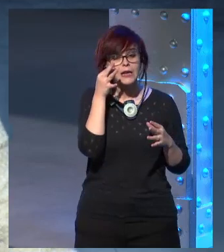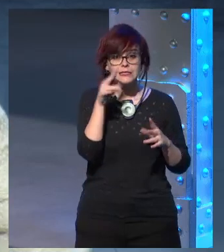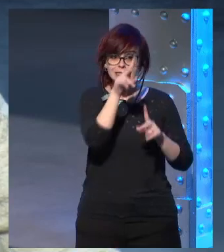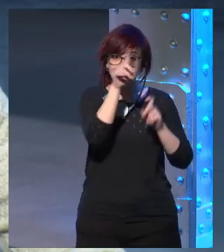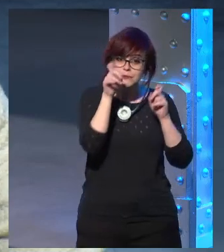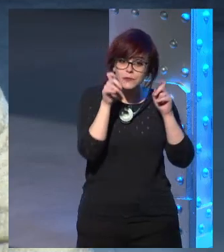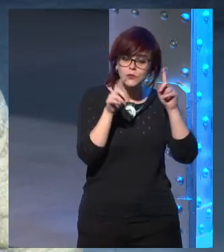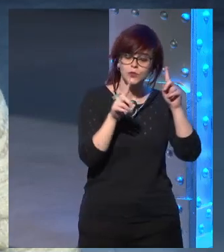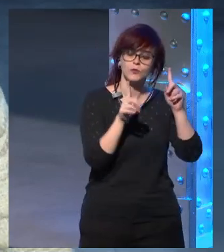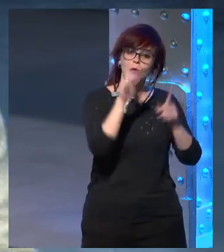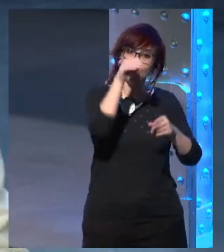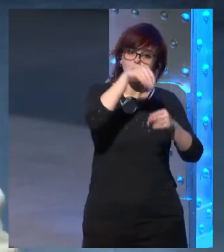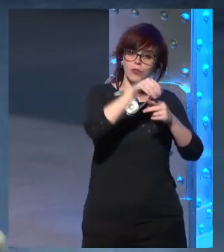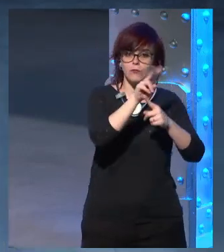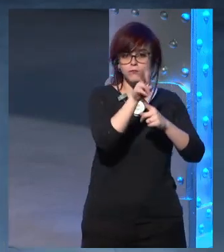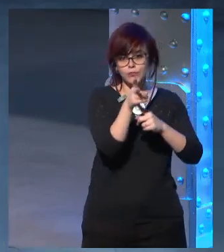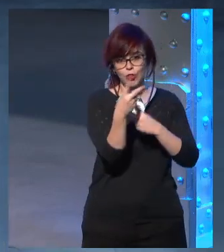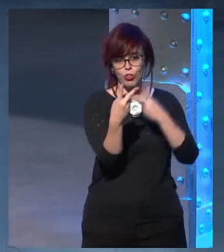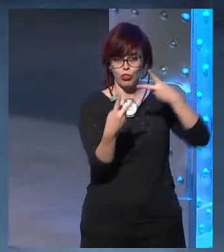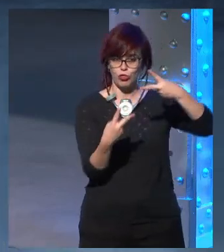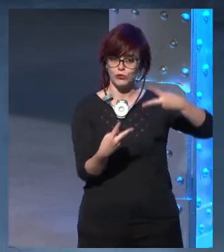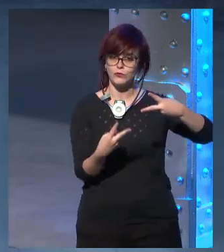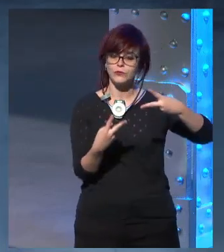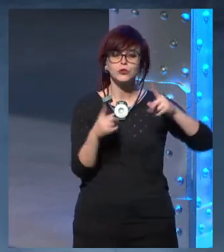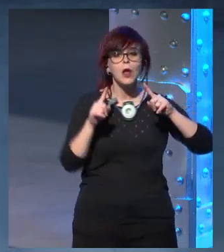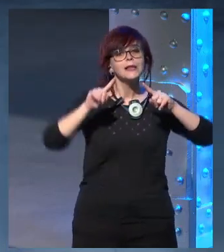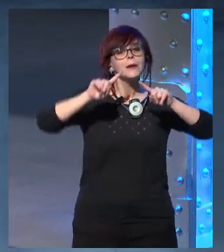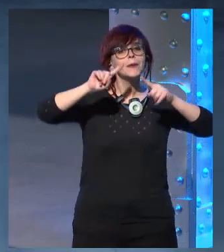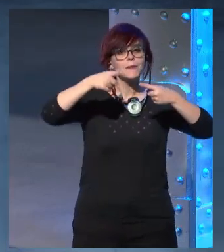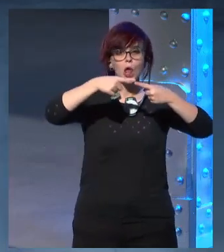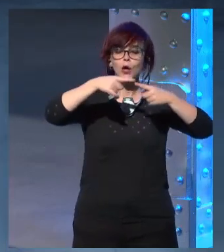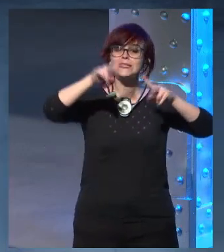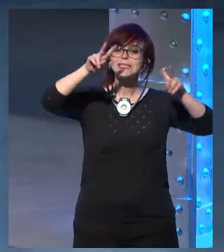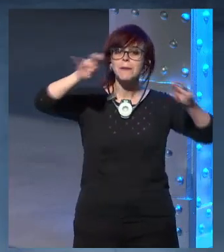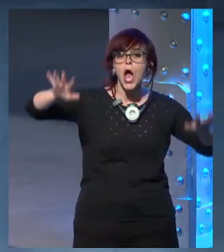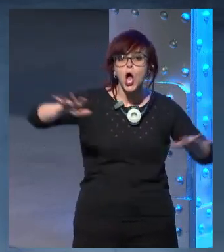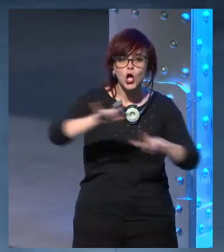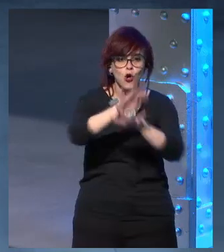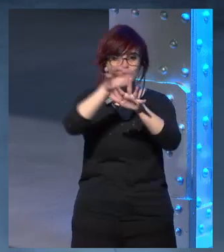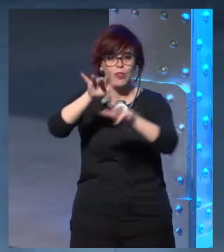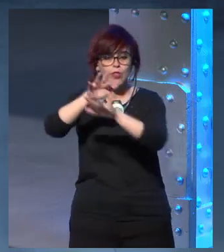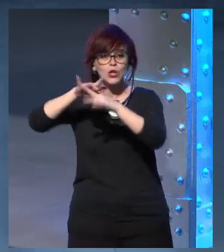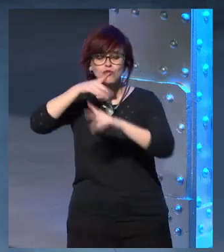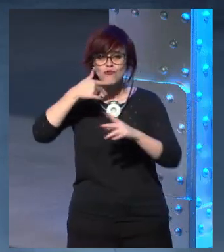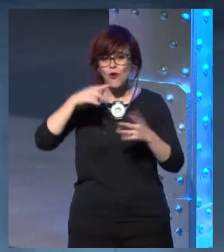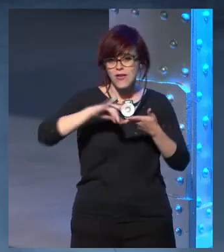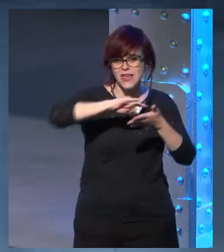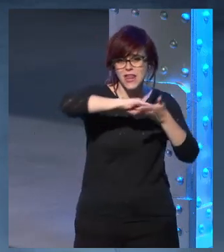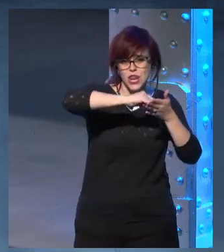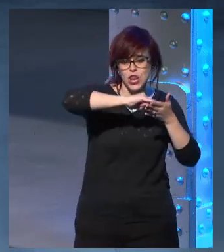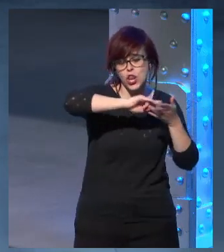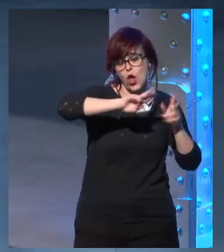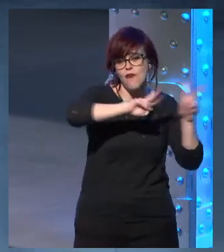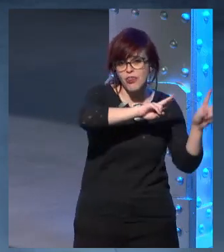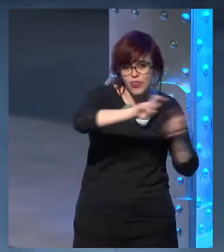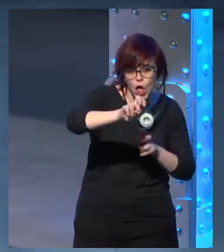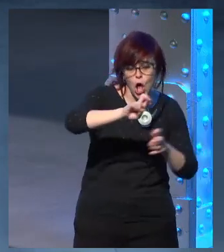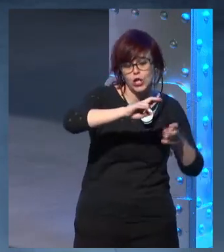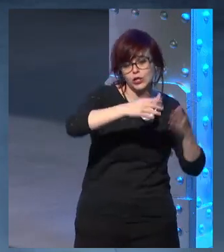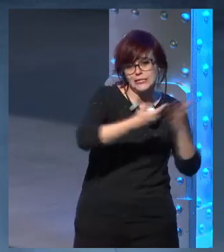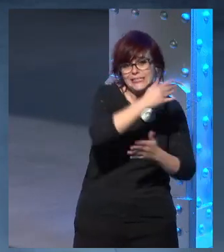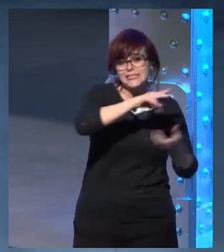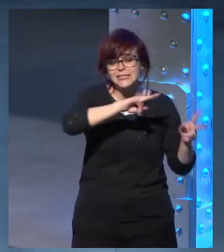Let me first talk about convincing. So I've worked in the innovation space and technology for the last 10 to 15 years. And one of the